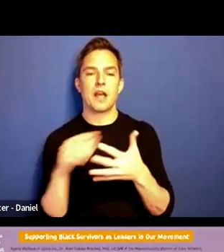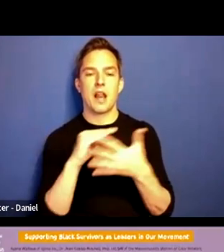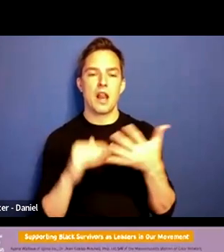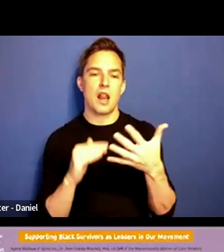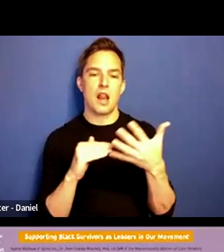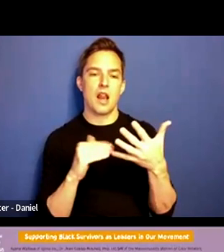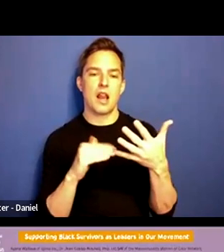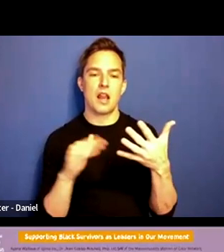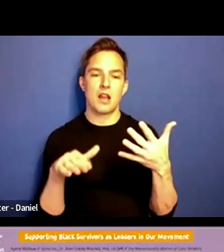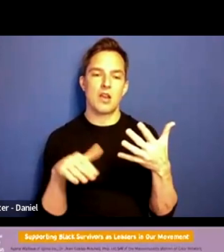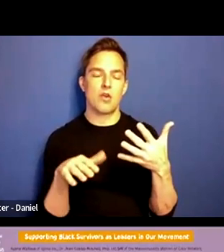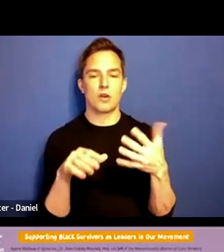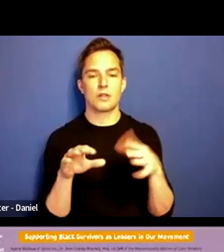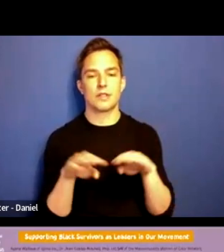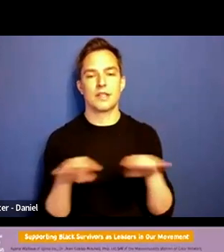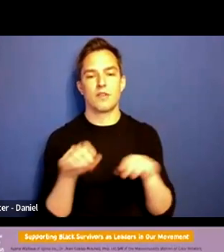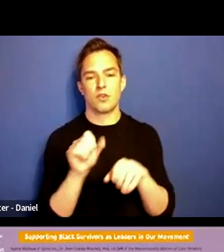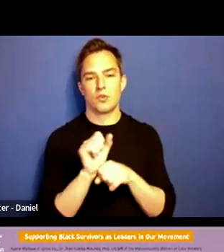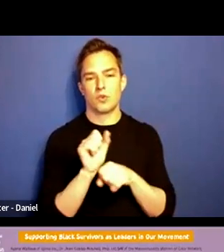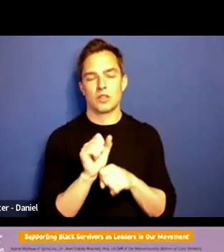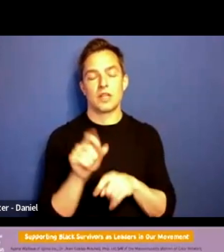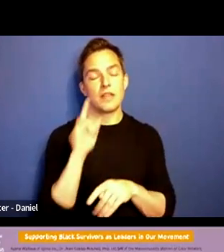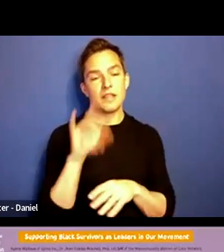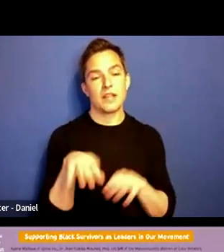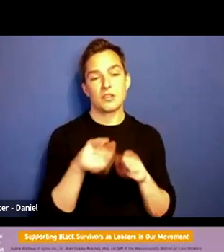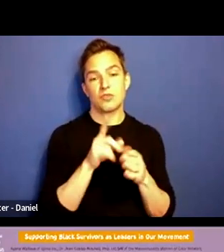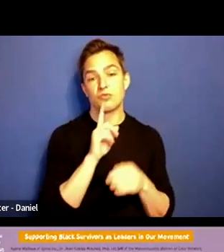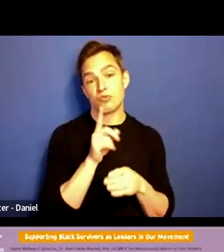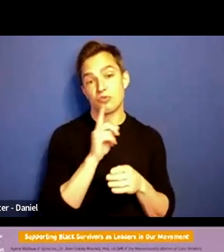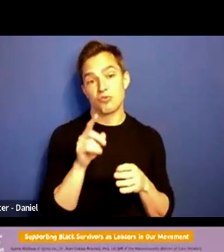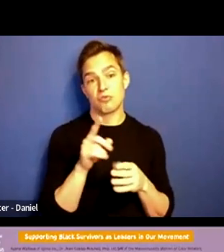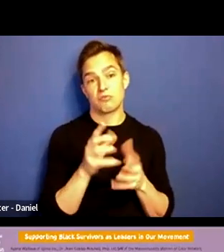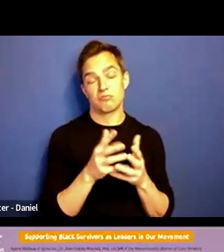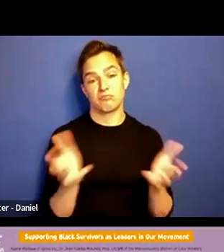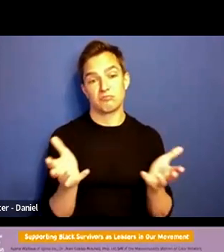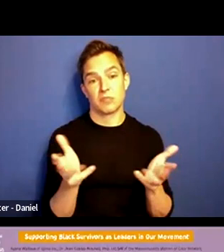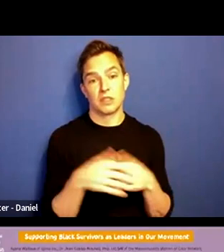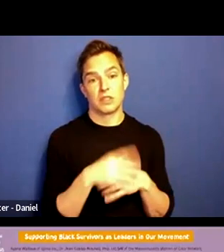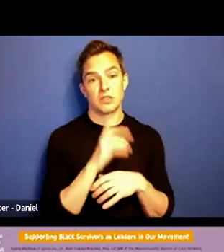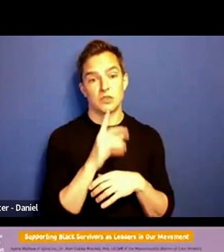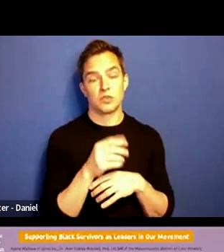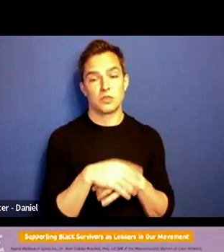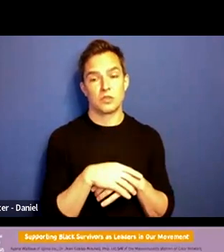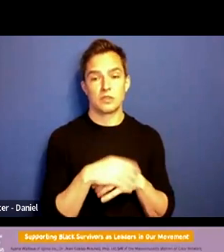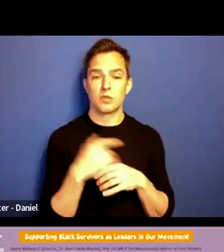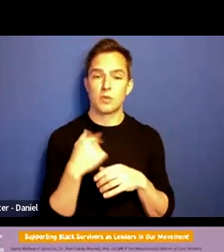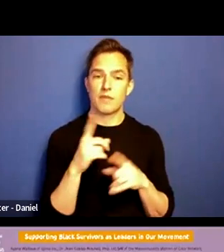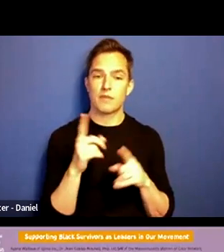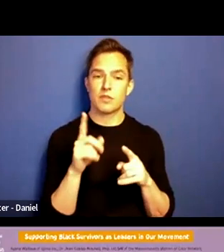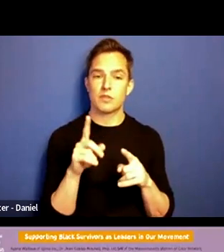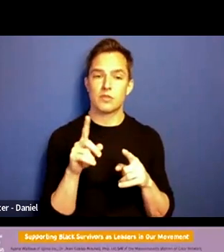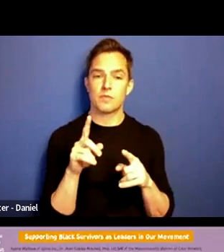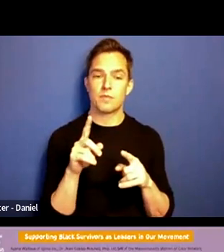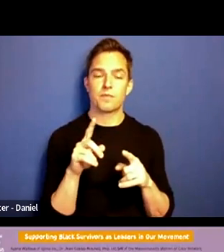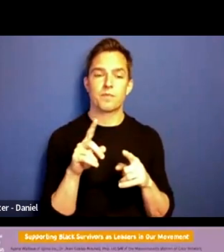like the work. And I think that's true, very much so. And so we have to like either go into an organization that's either